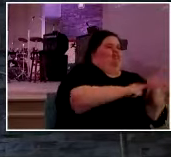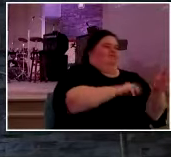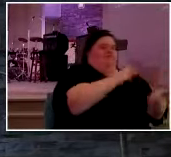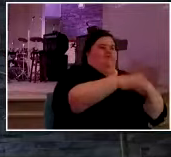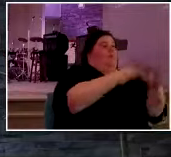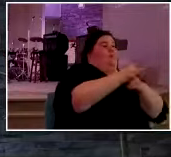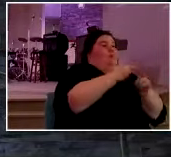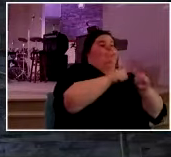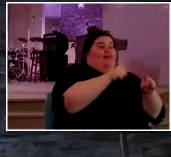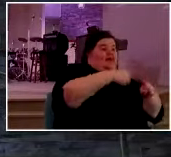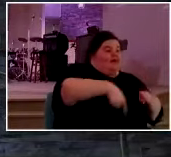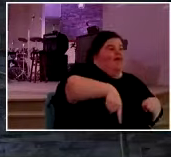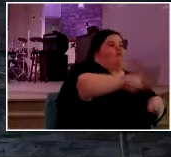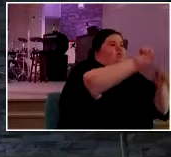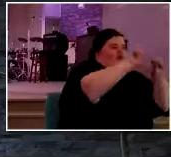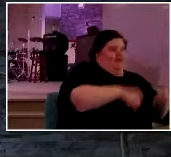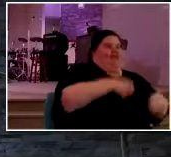saved.